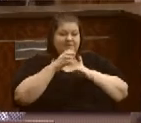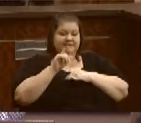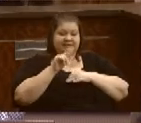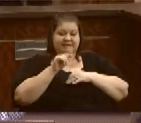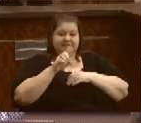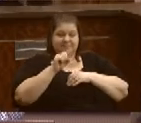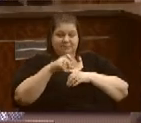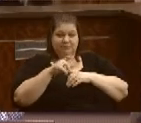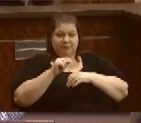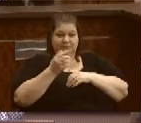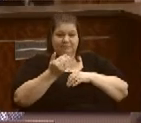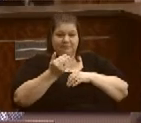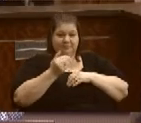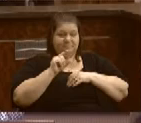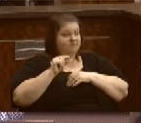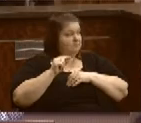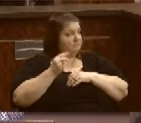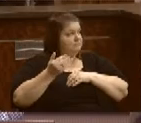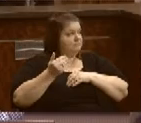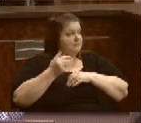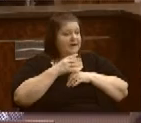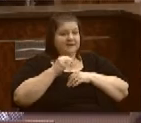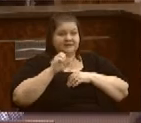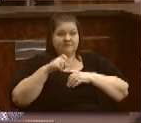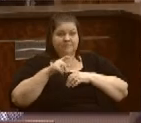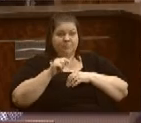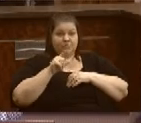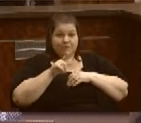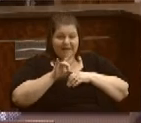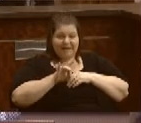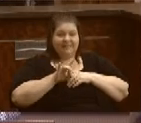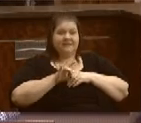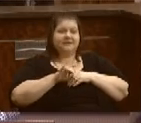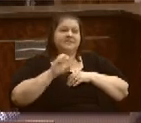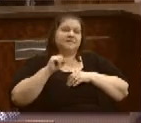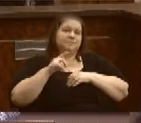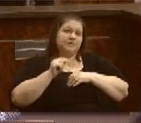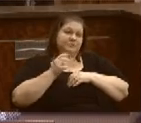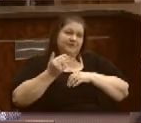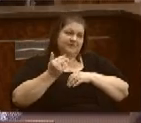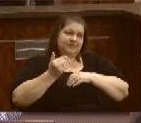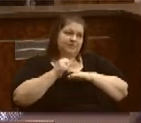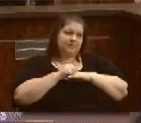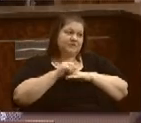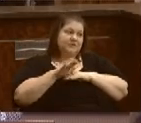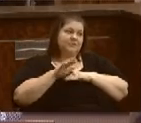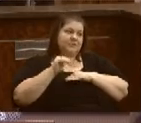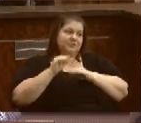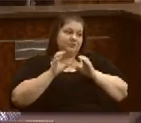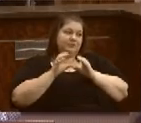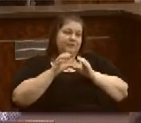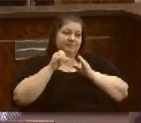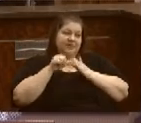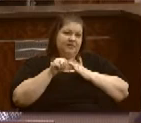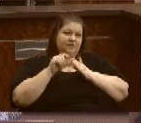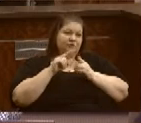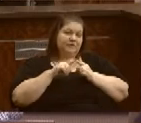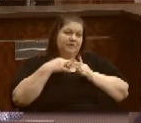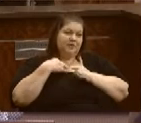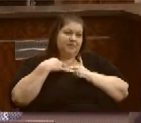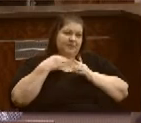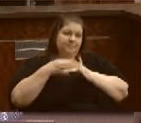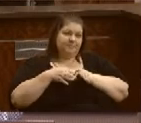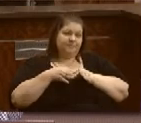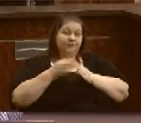September 15, 2015 and September 28, 2015 was sent by certified mail to the applicant. the